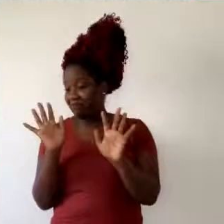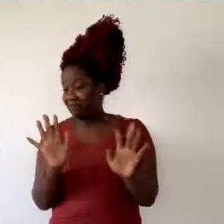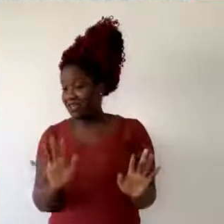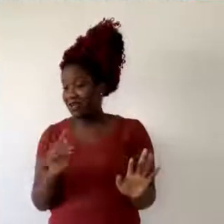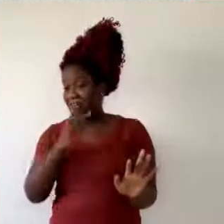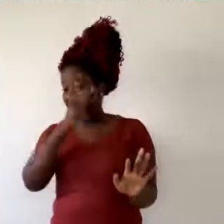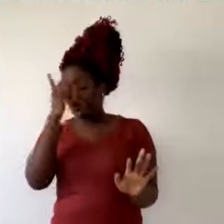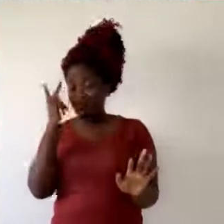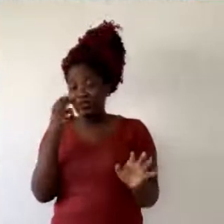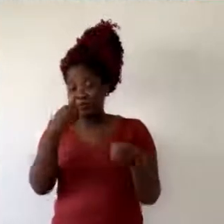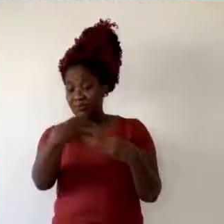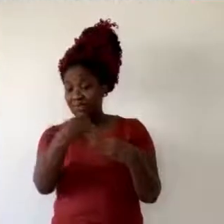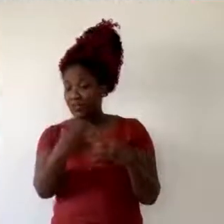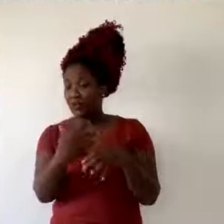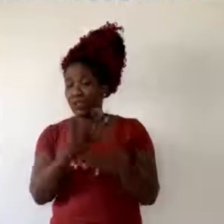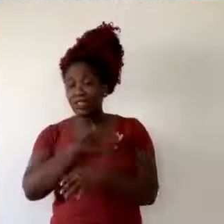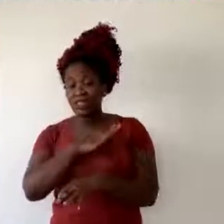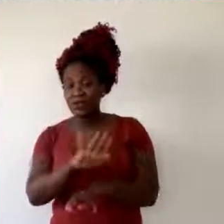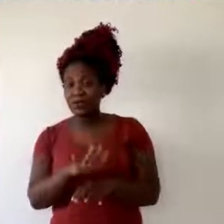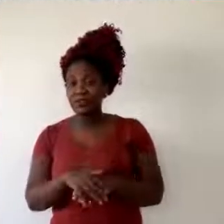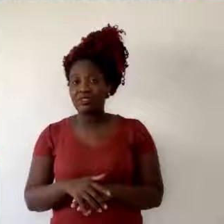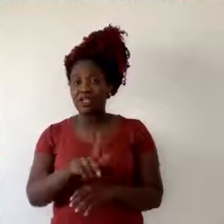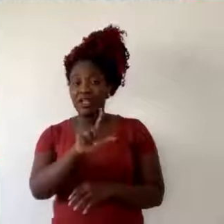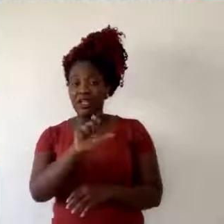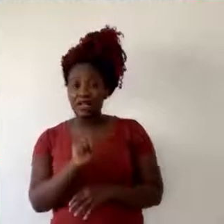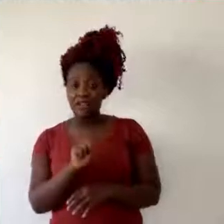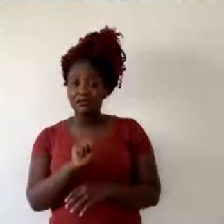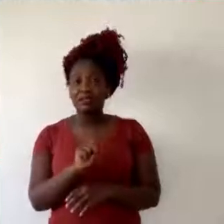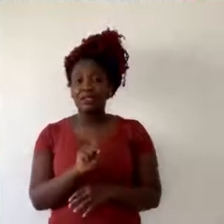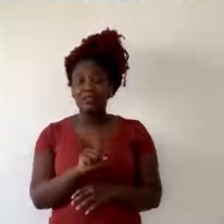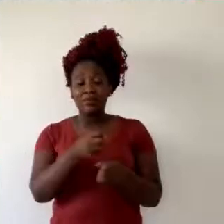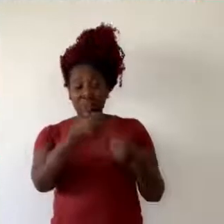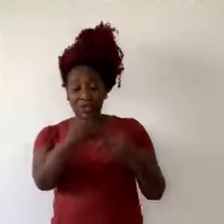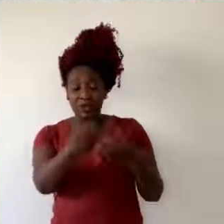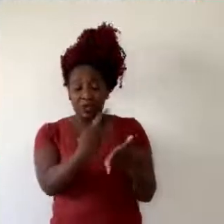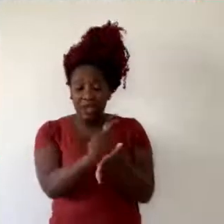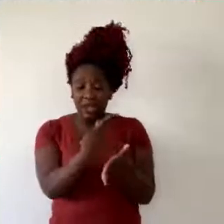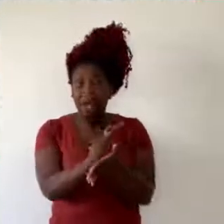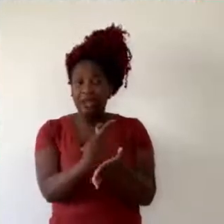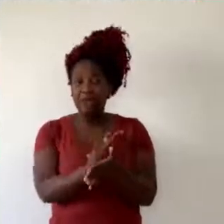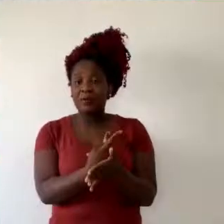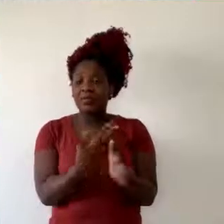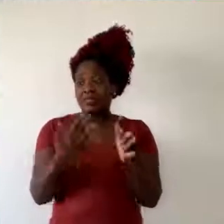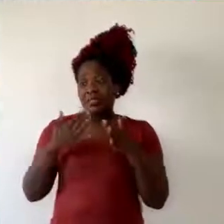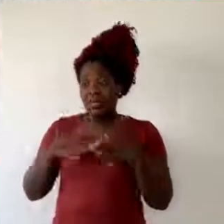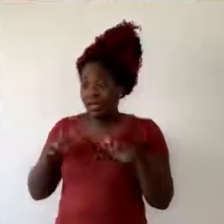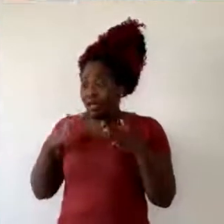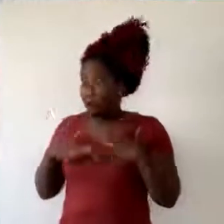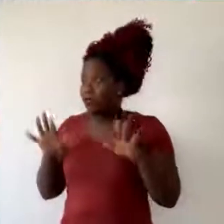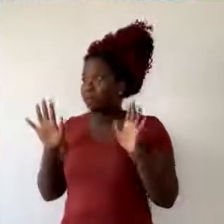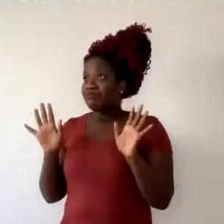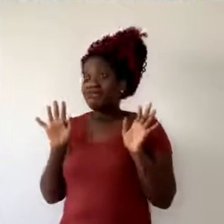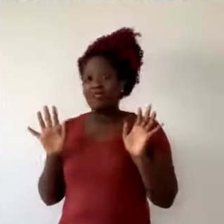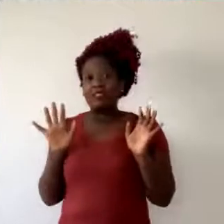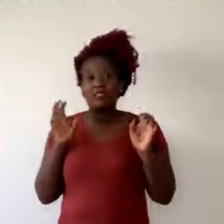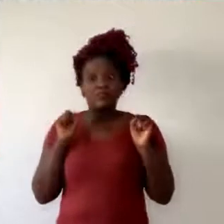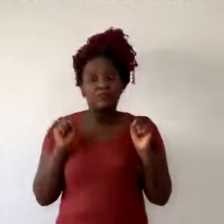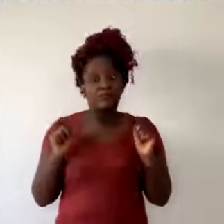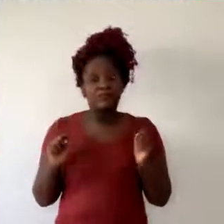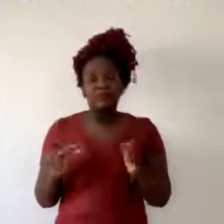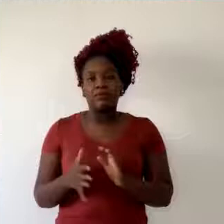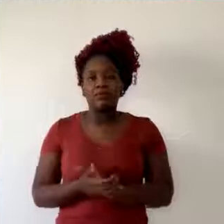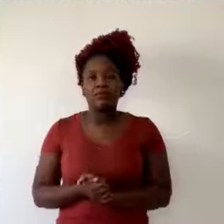feel aversion to that. The world has taught me to have aversion to being a